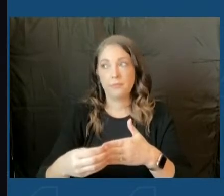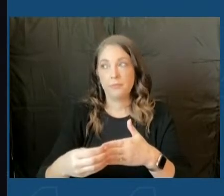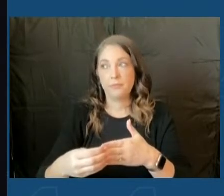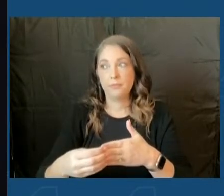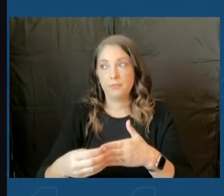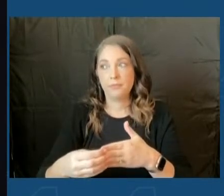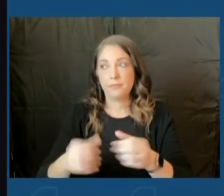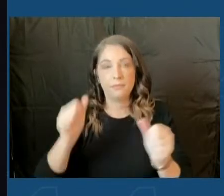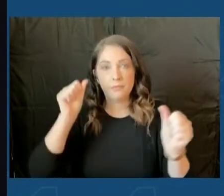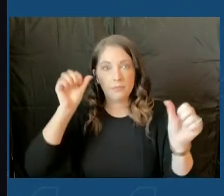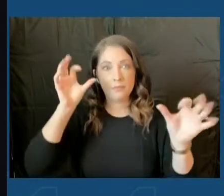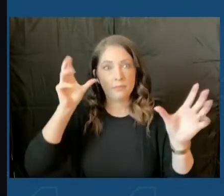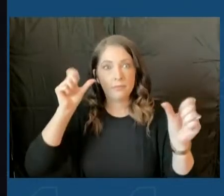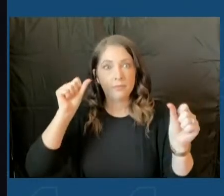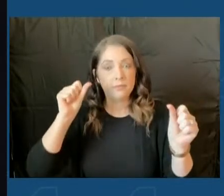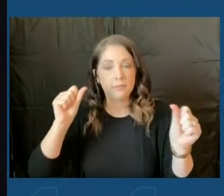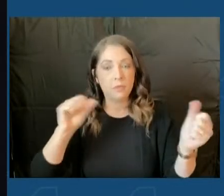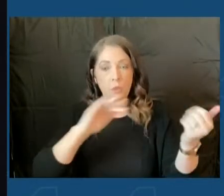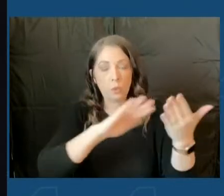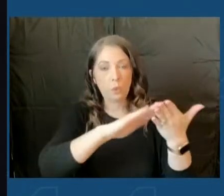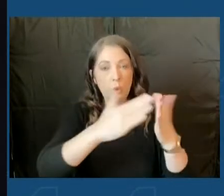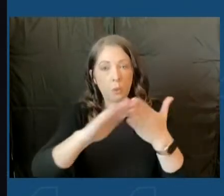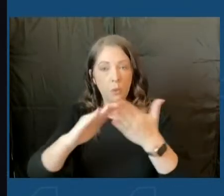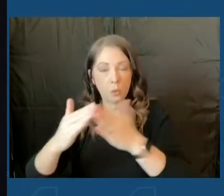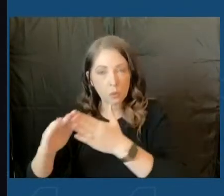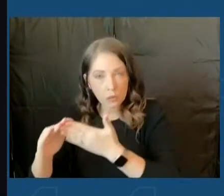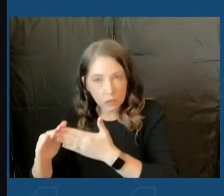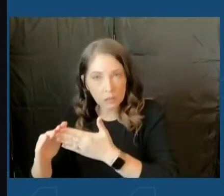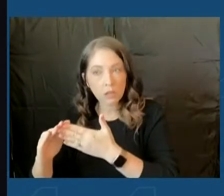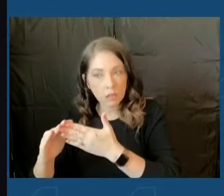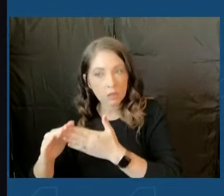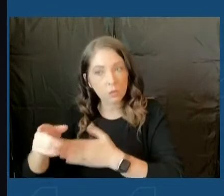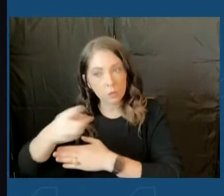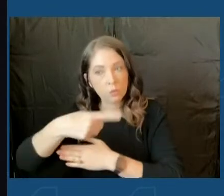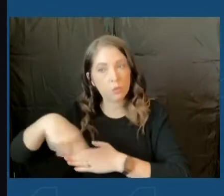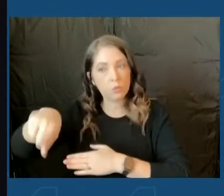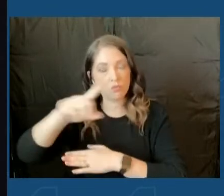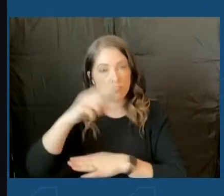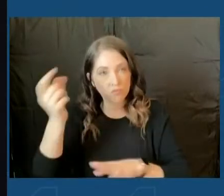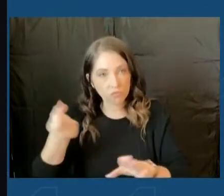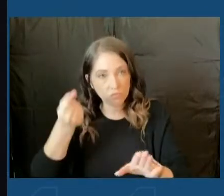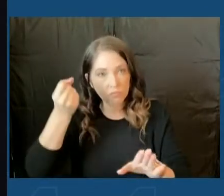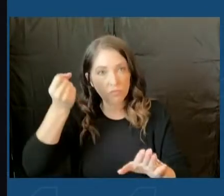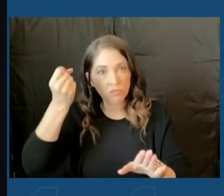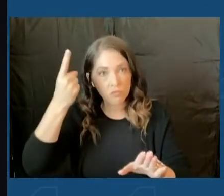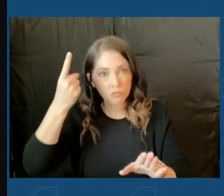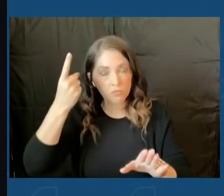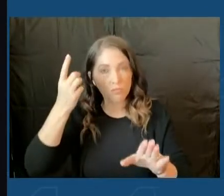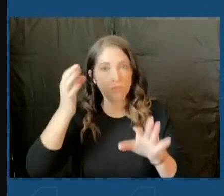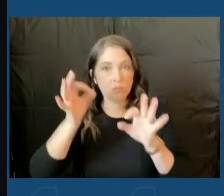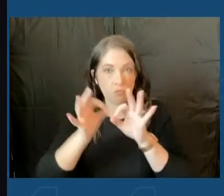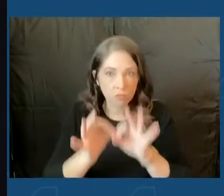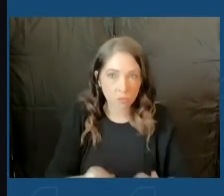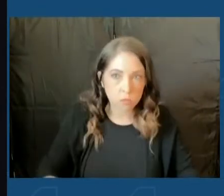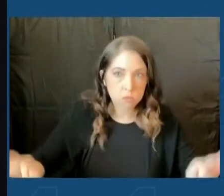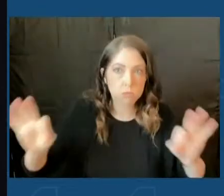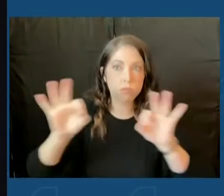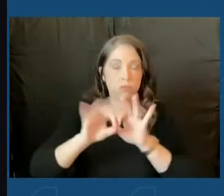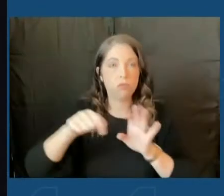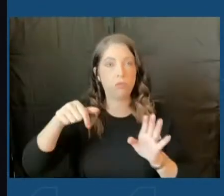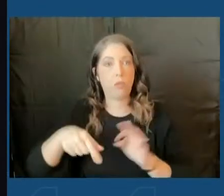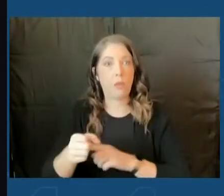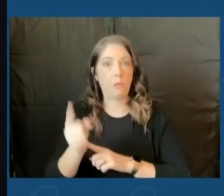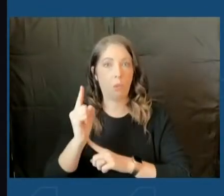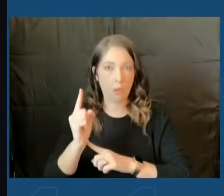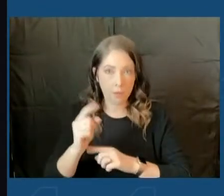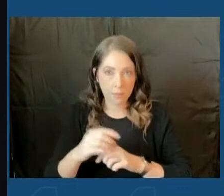have a community that understands the gravity of this moment.